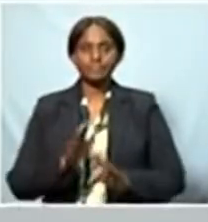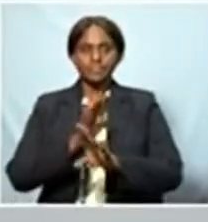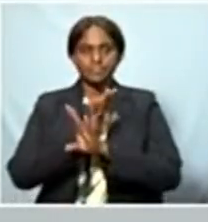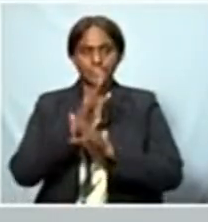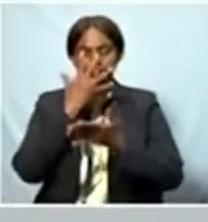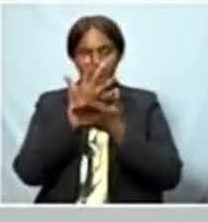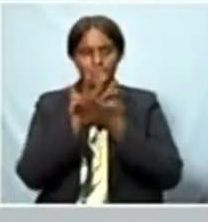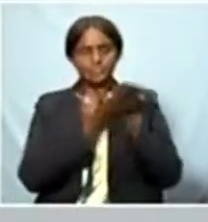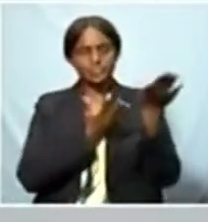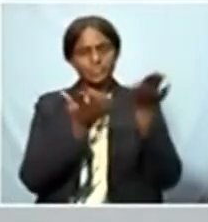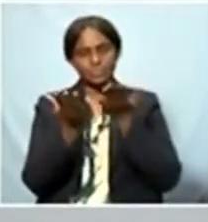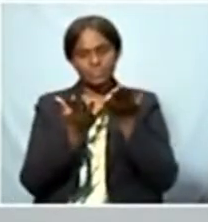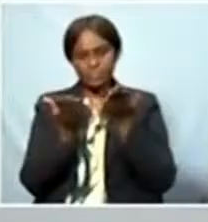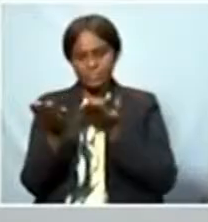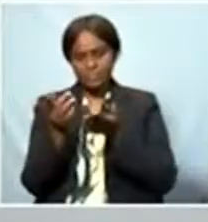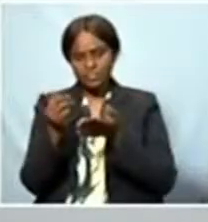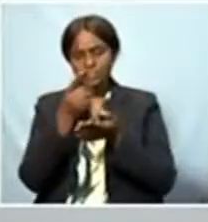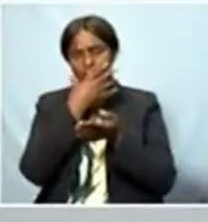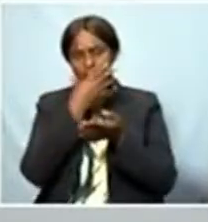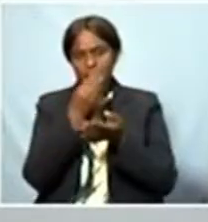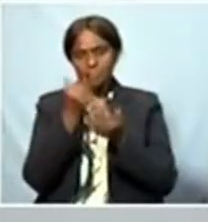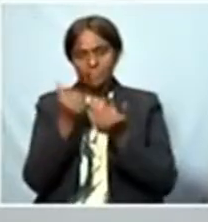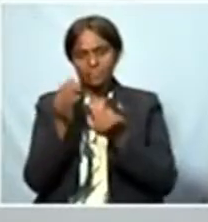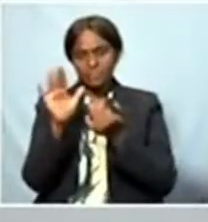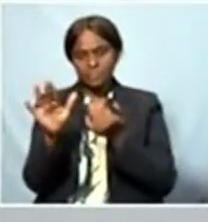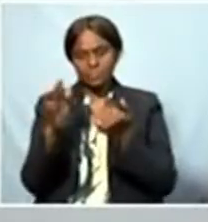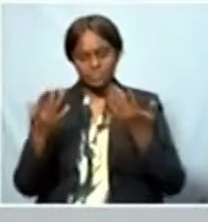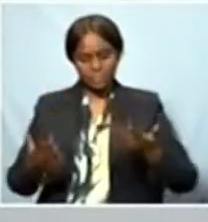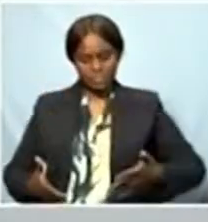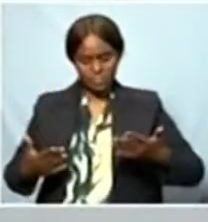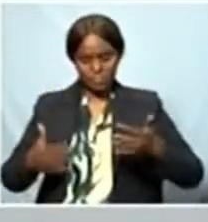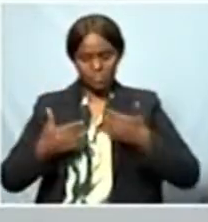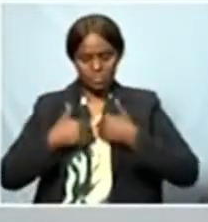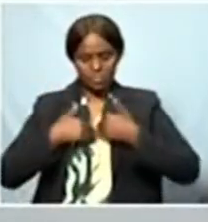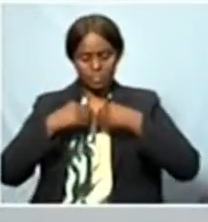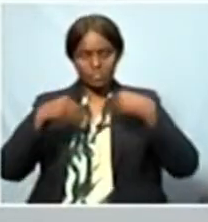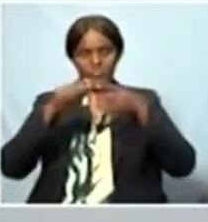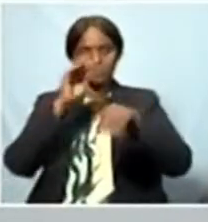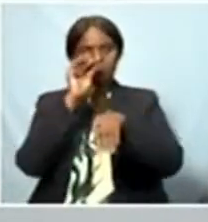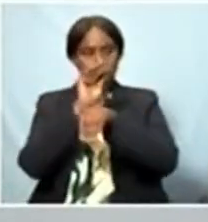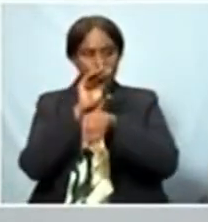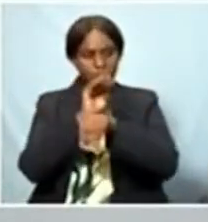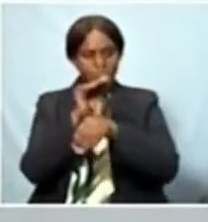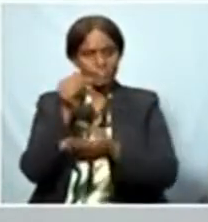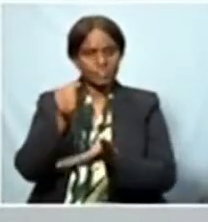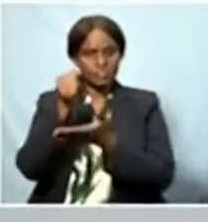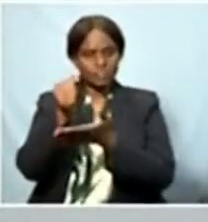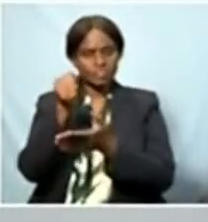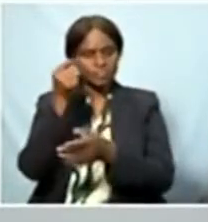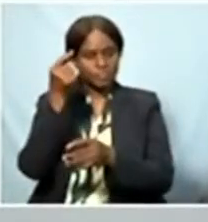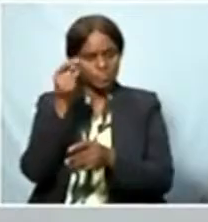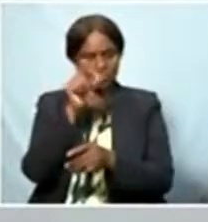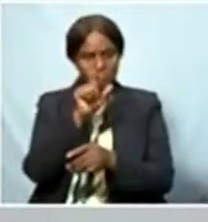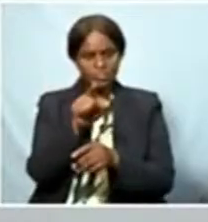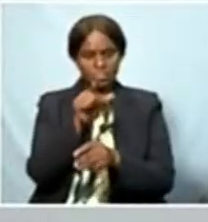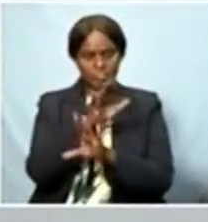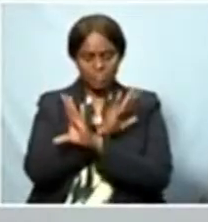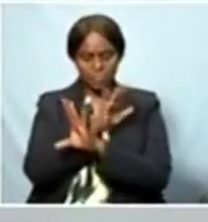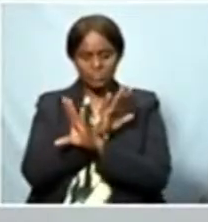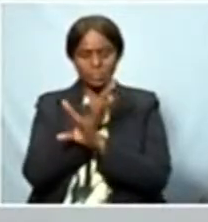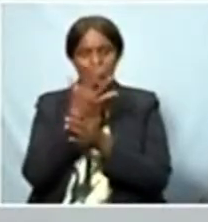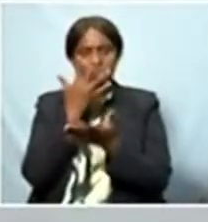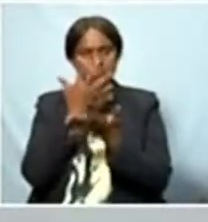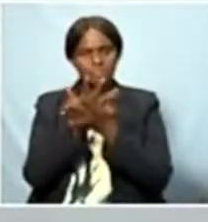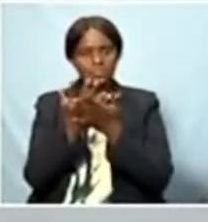Service Commission. The Commission is therefore pleased to provide comments on the budget analysis for Head 36, Zambia Correctional Service Commission